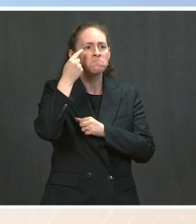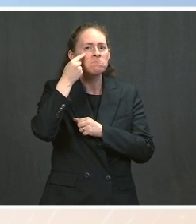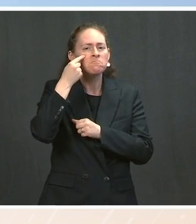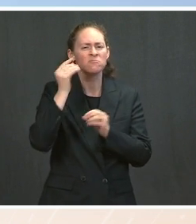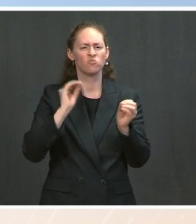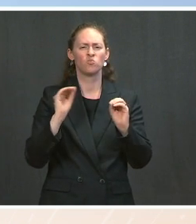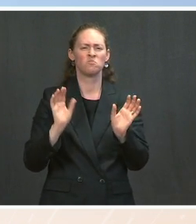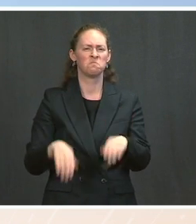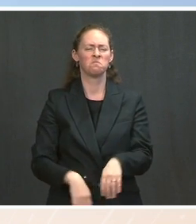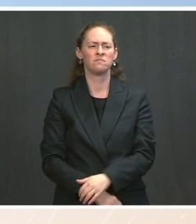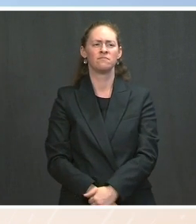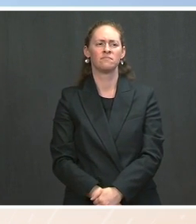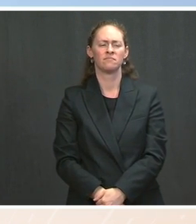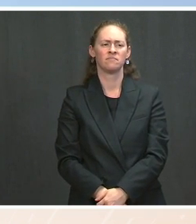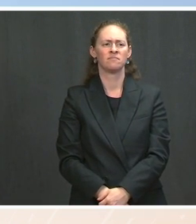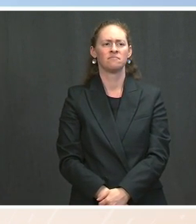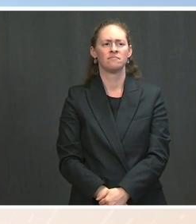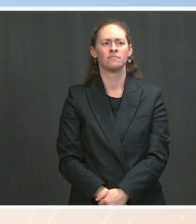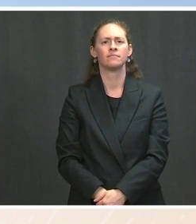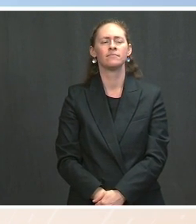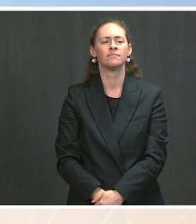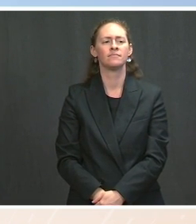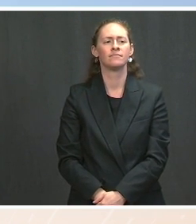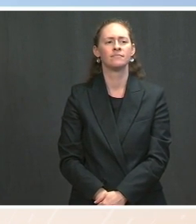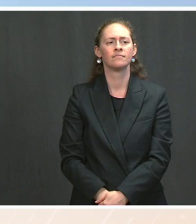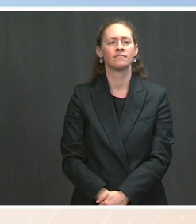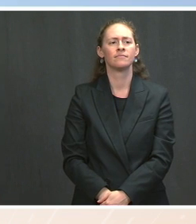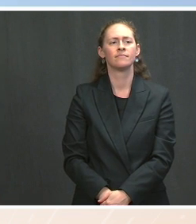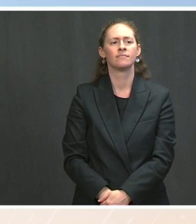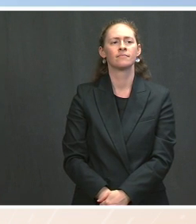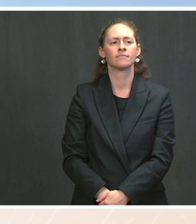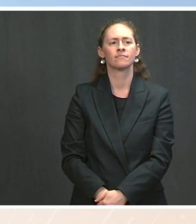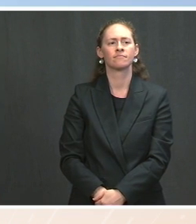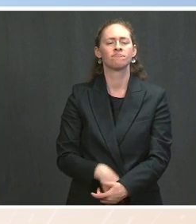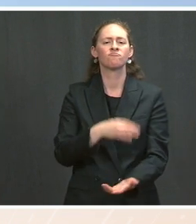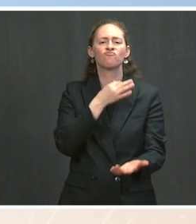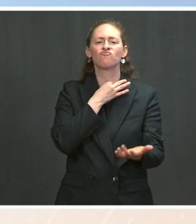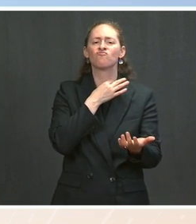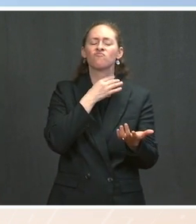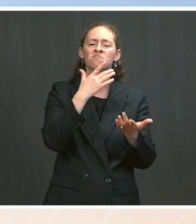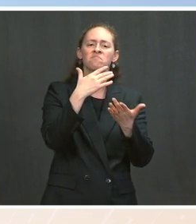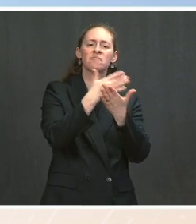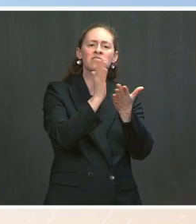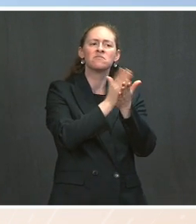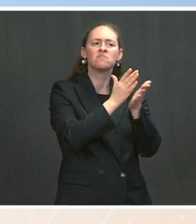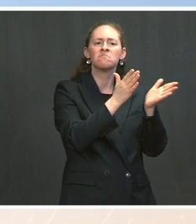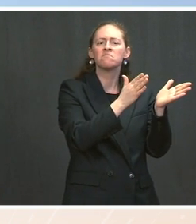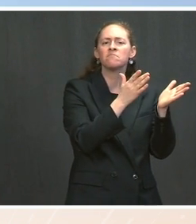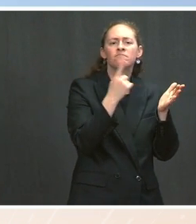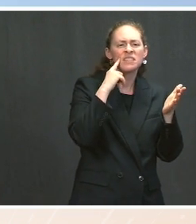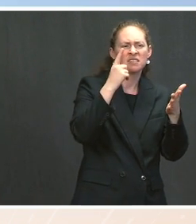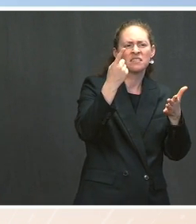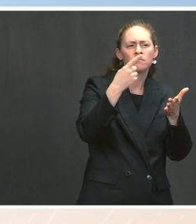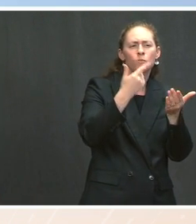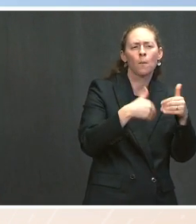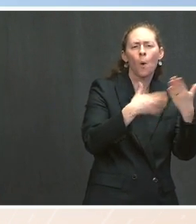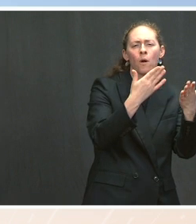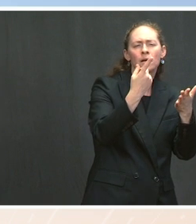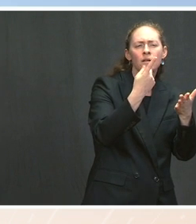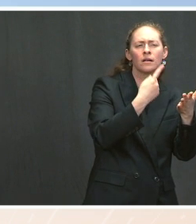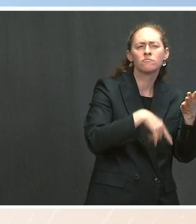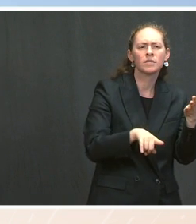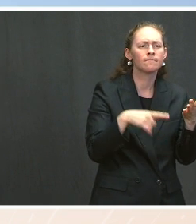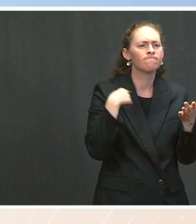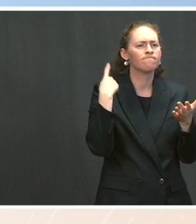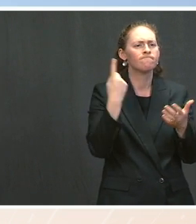the budget proposal coming out next week. A couple of things that were not included were very progressive ideas like prescription drug reform and student debt relief. And you